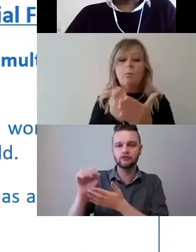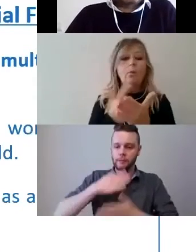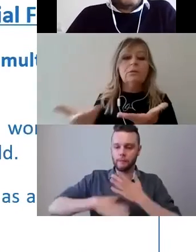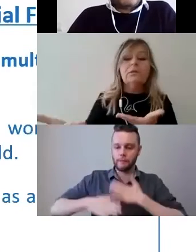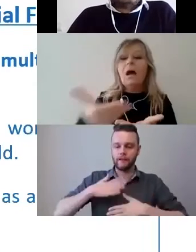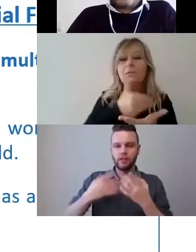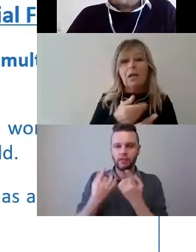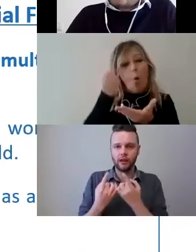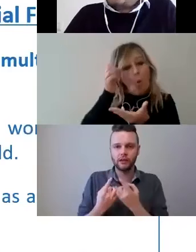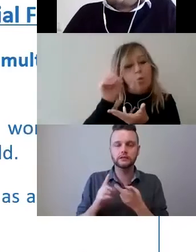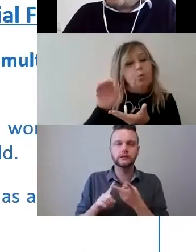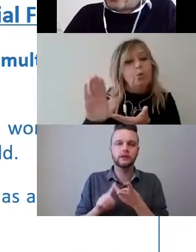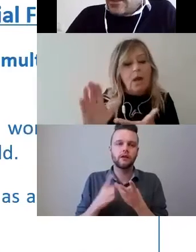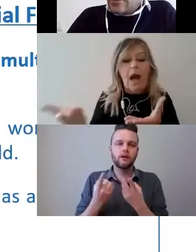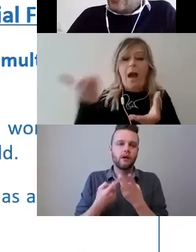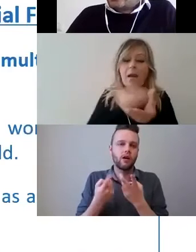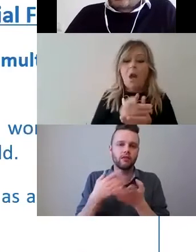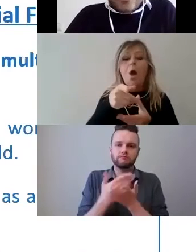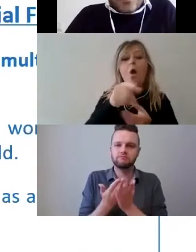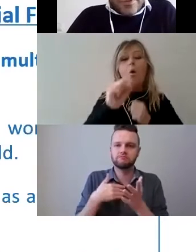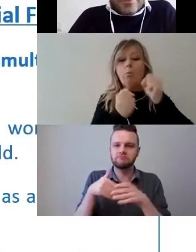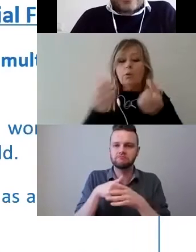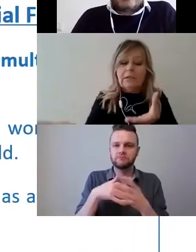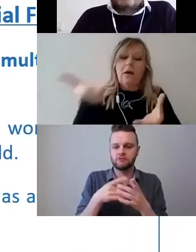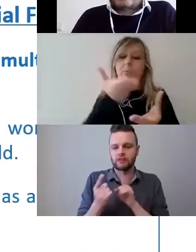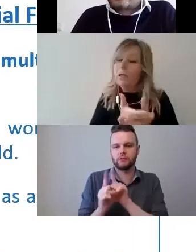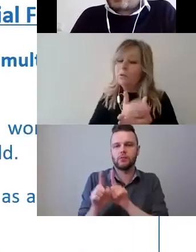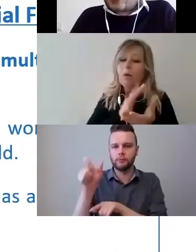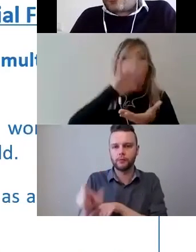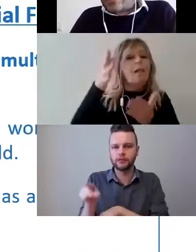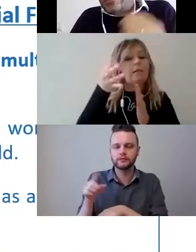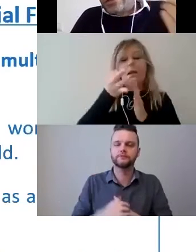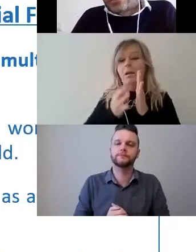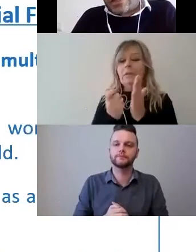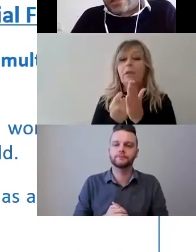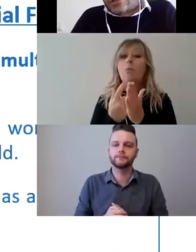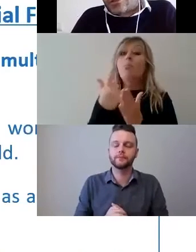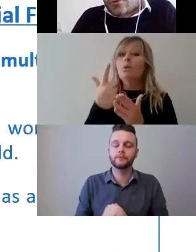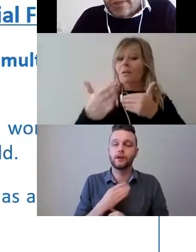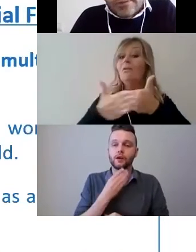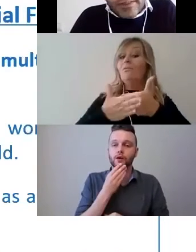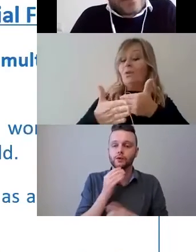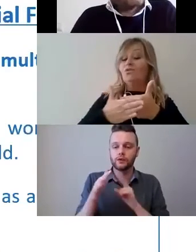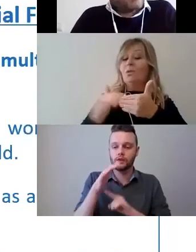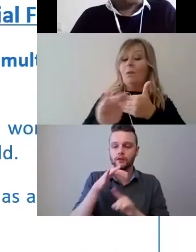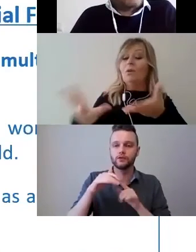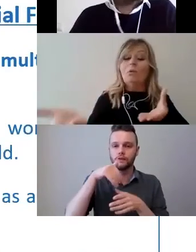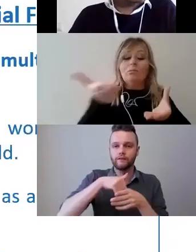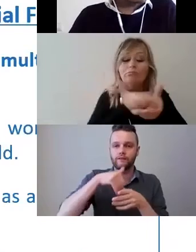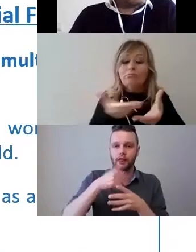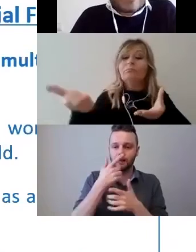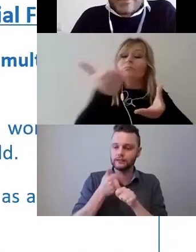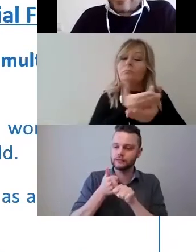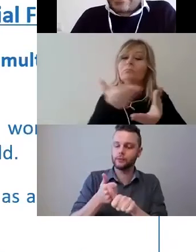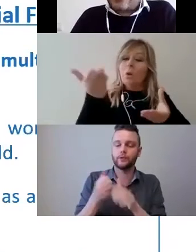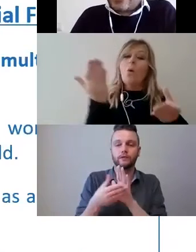aspects and other elements really close to the person. The use of this social file is like a tool that can support, for instance,